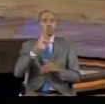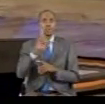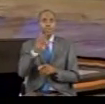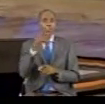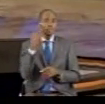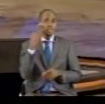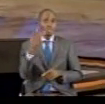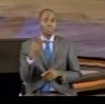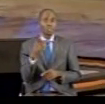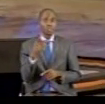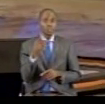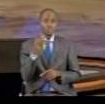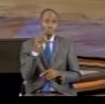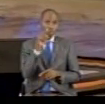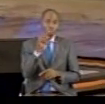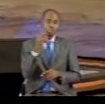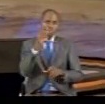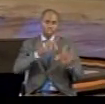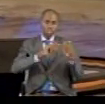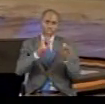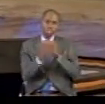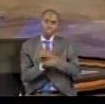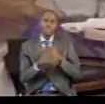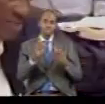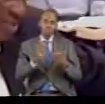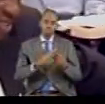Emphasize me. 1, 2, 3, go.